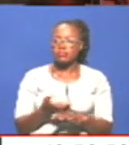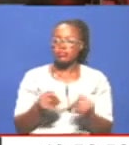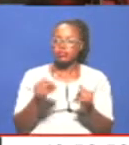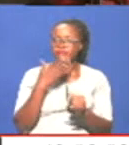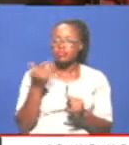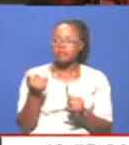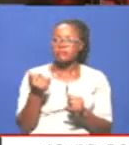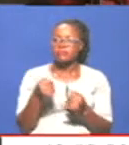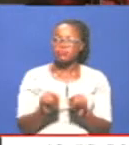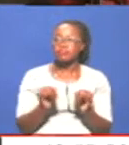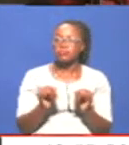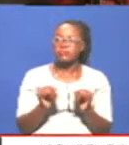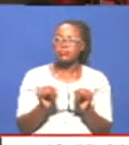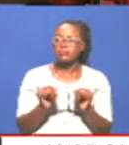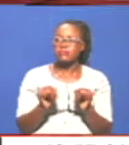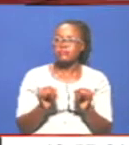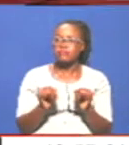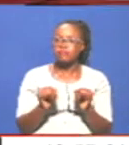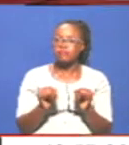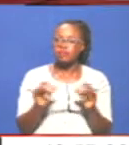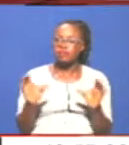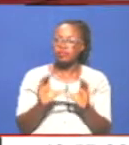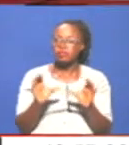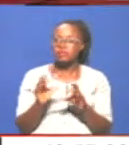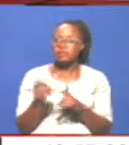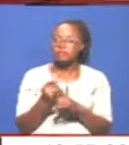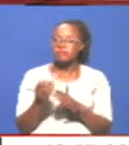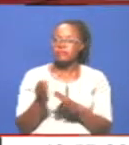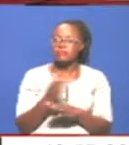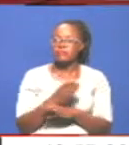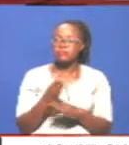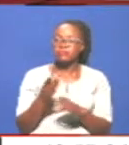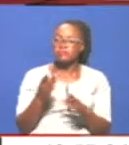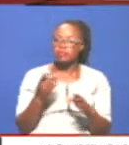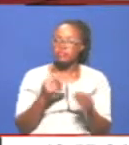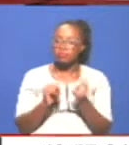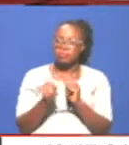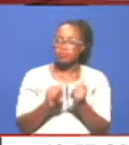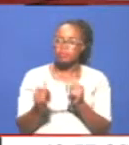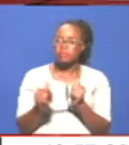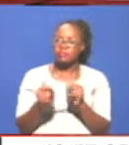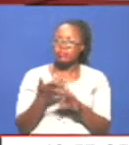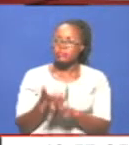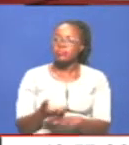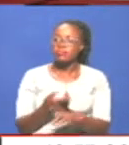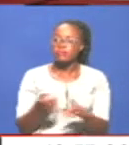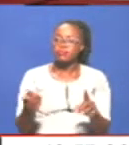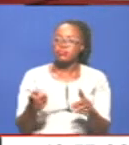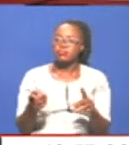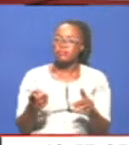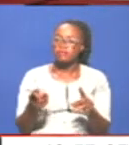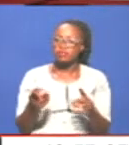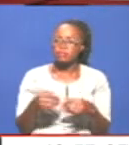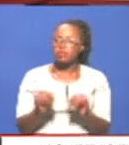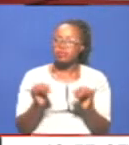tried. We had the coaches who trained us before we went for the tournament. Although it was tough, but we did put our best in